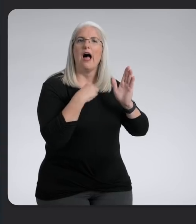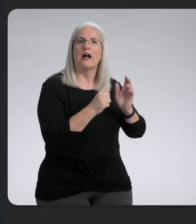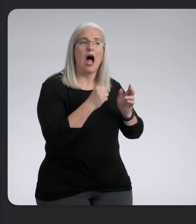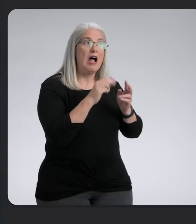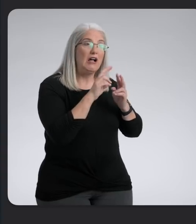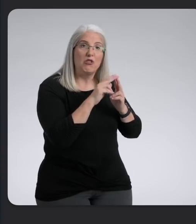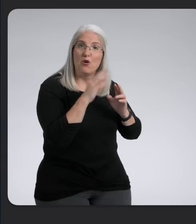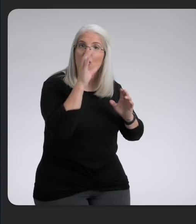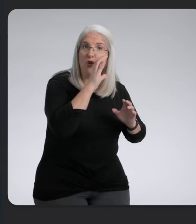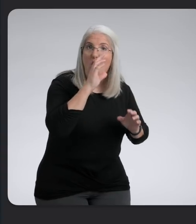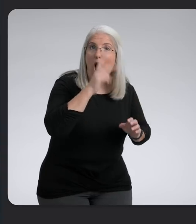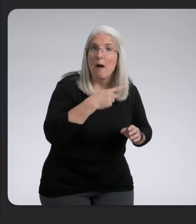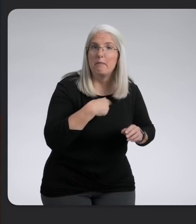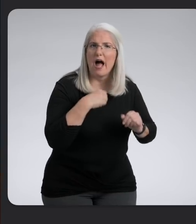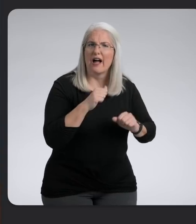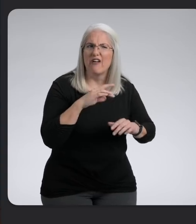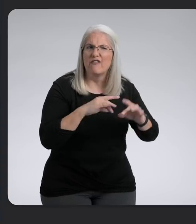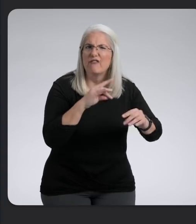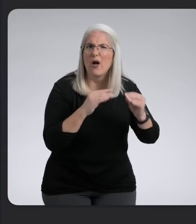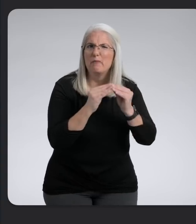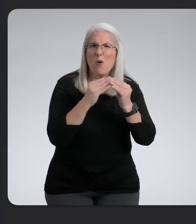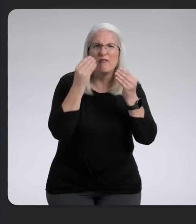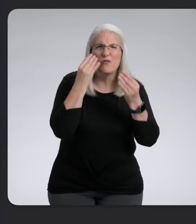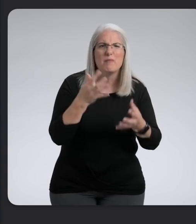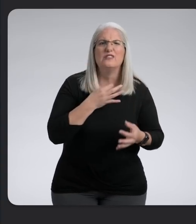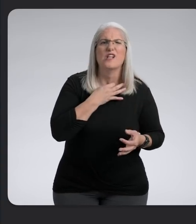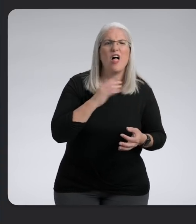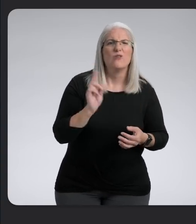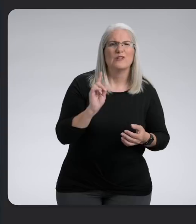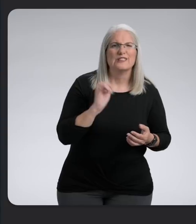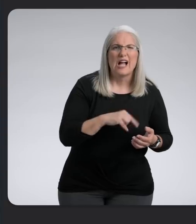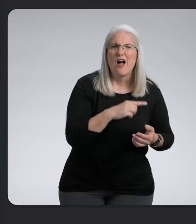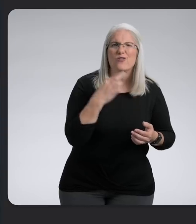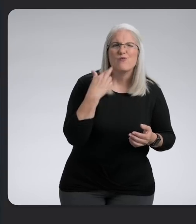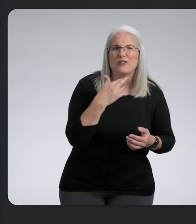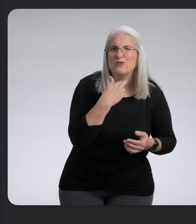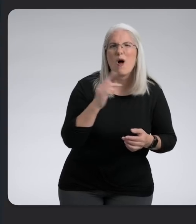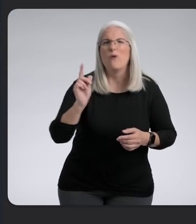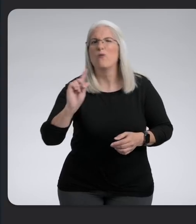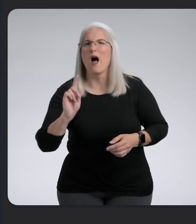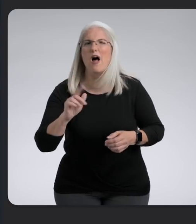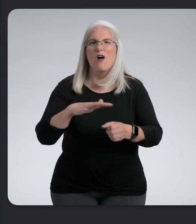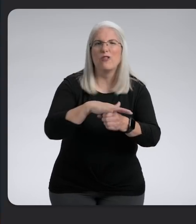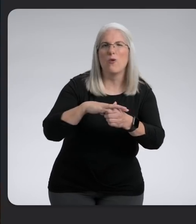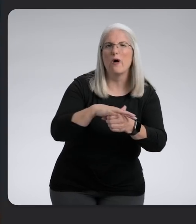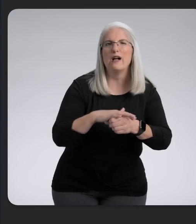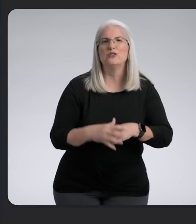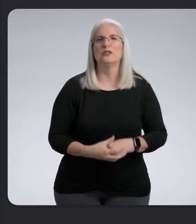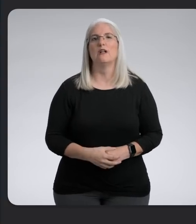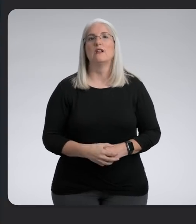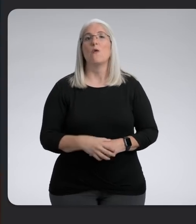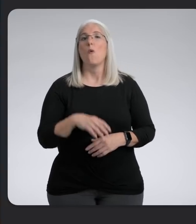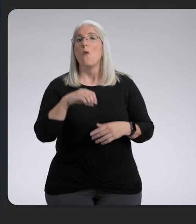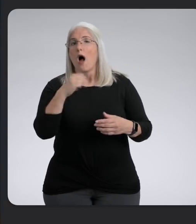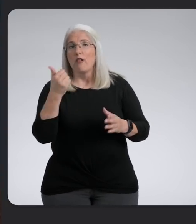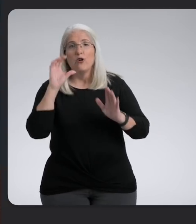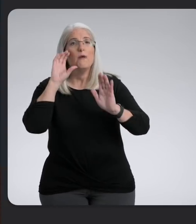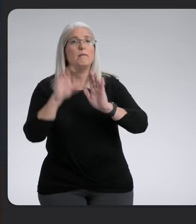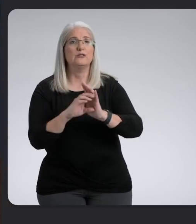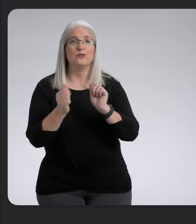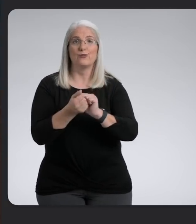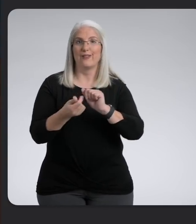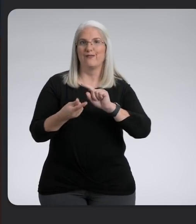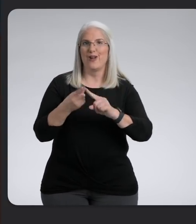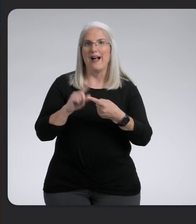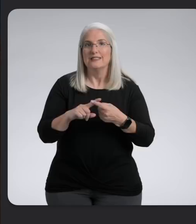more about this restaurant and even look up its location. Oh, and here's a picture from a friend. Now, you may notice here